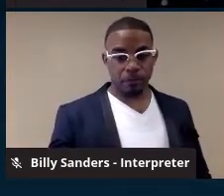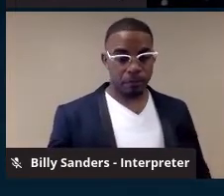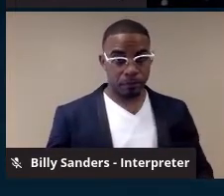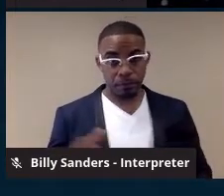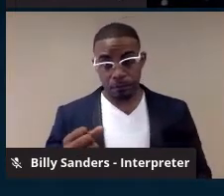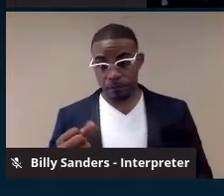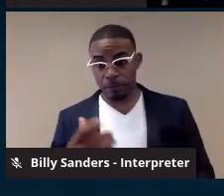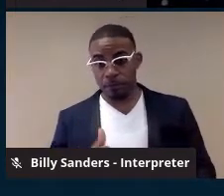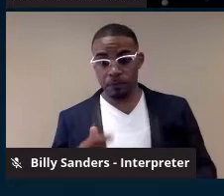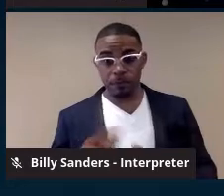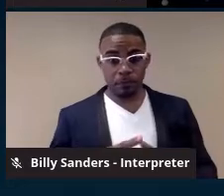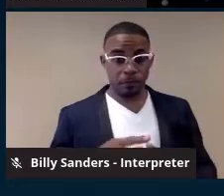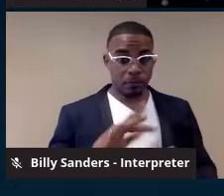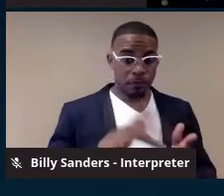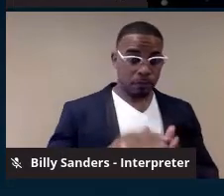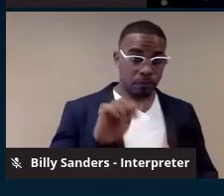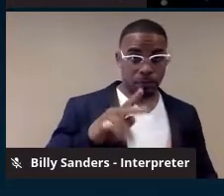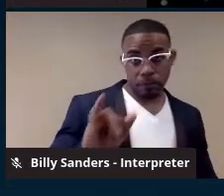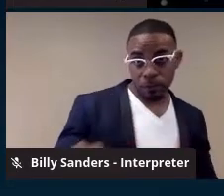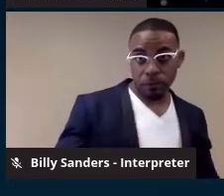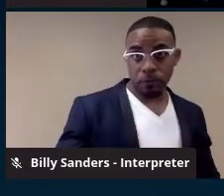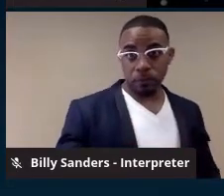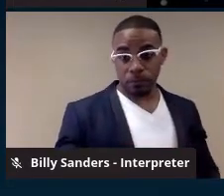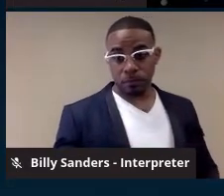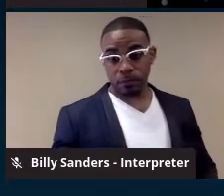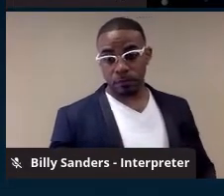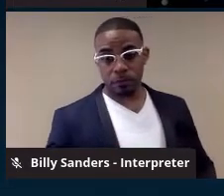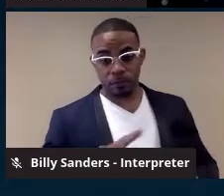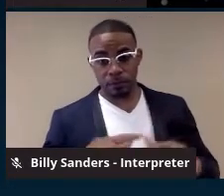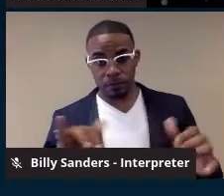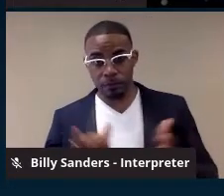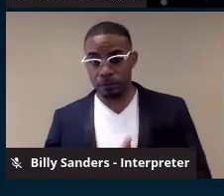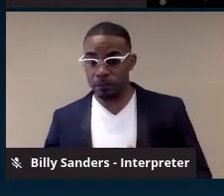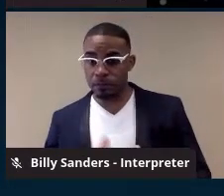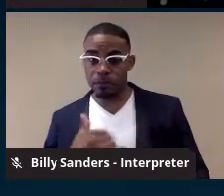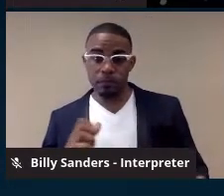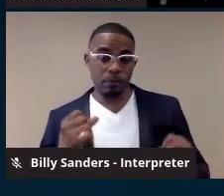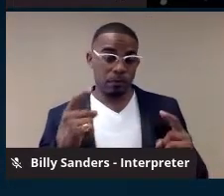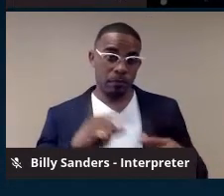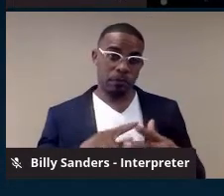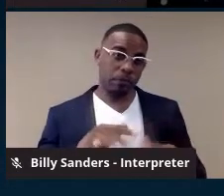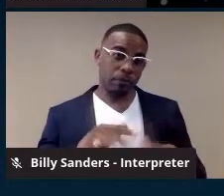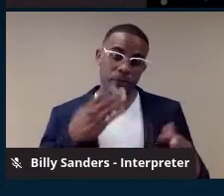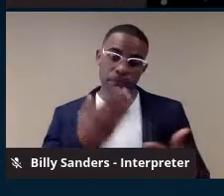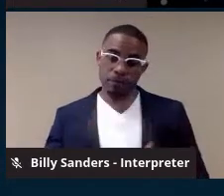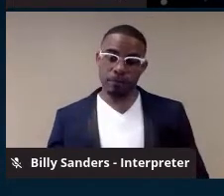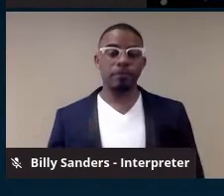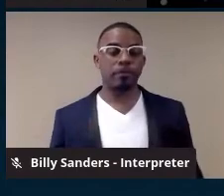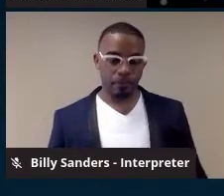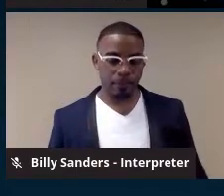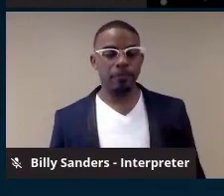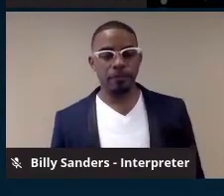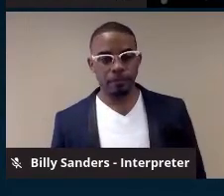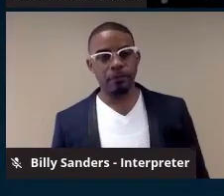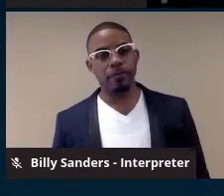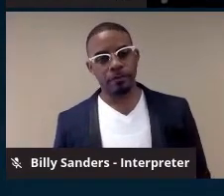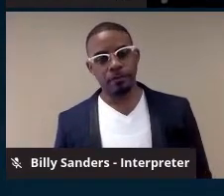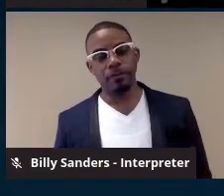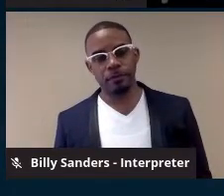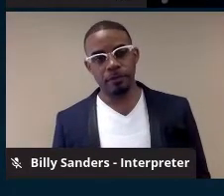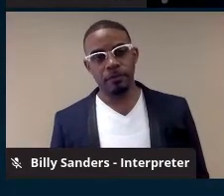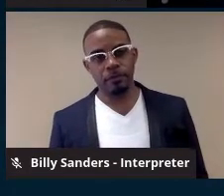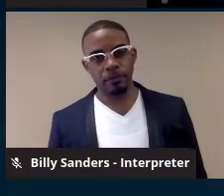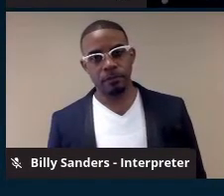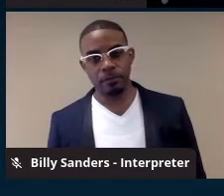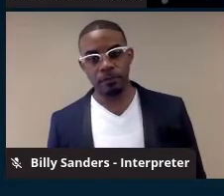and to get it to go and call an API and pull all of this in, we only needed this much code, which I thought was pretty sweet.